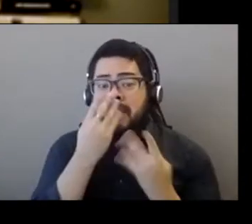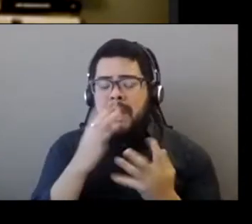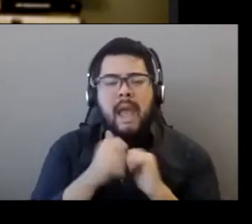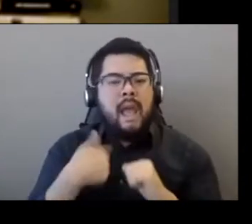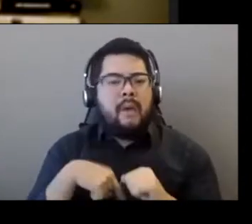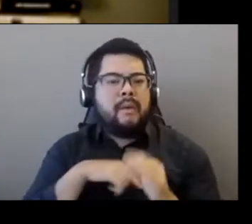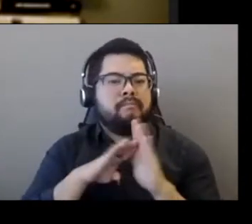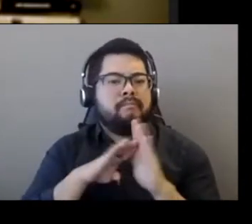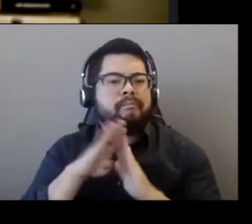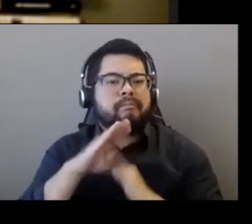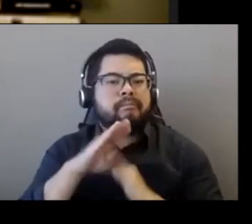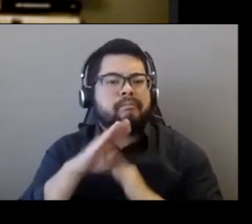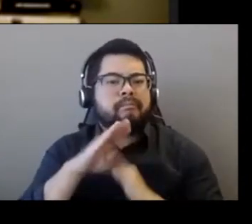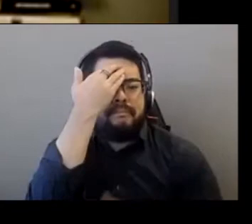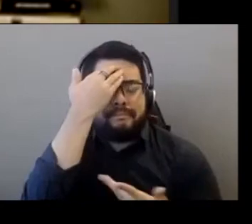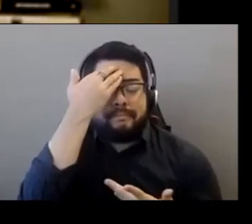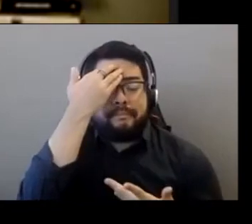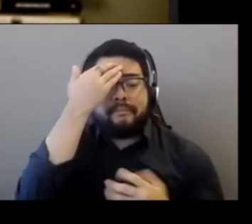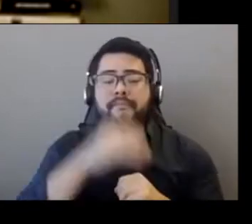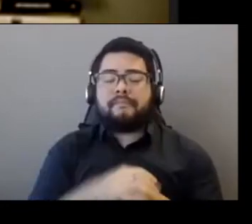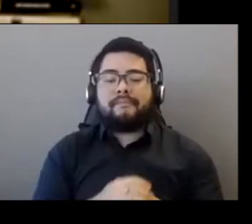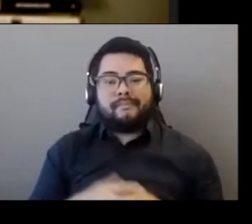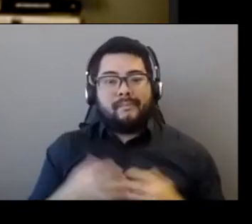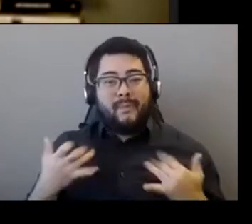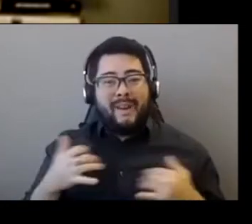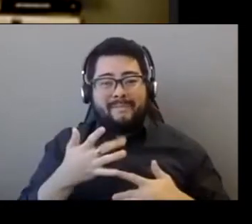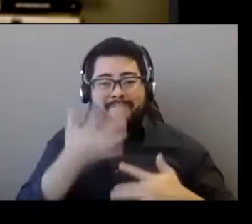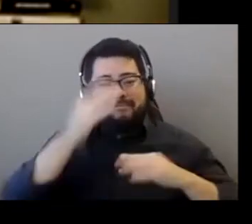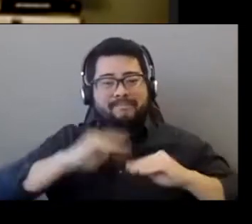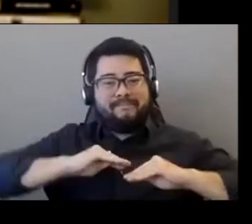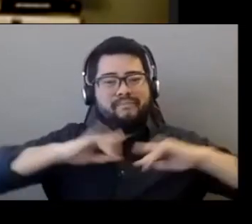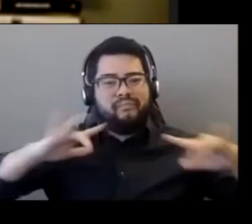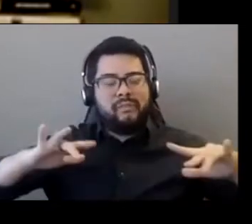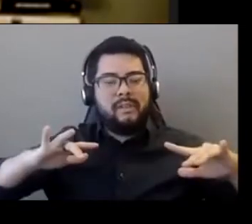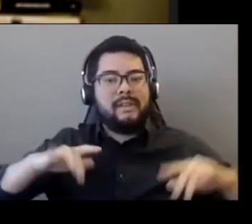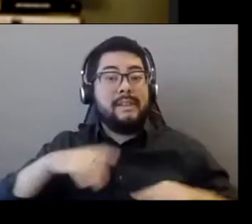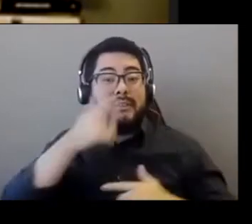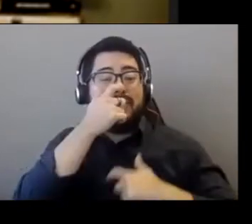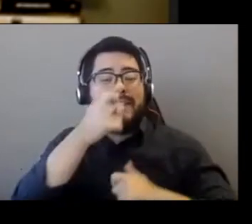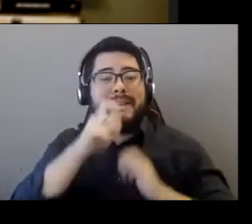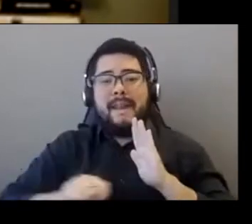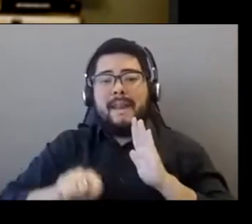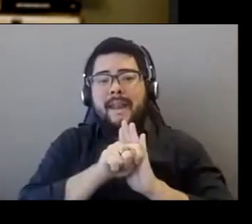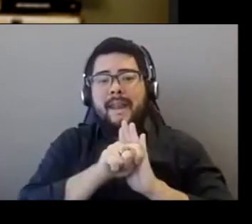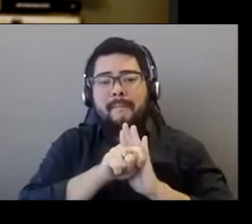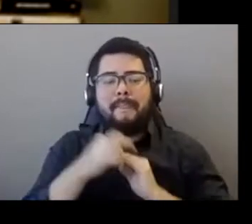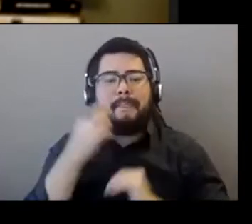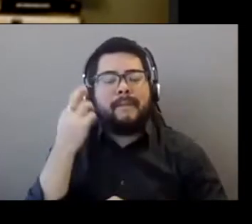We're interested in the fact that during this pandemic, everybody knew that healthcare workers were,